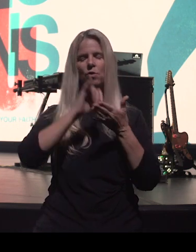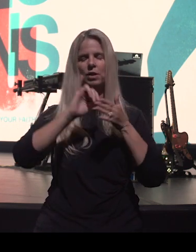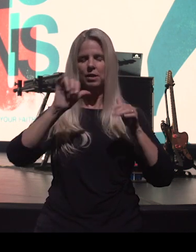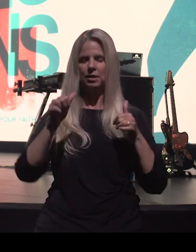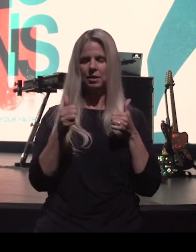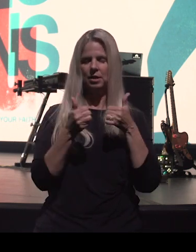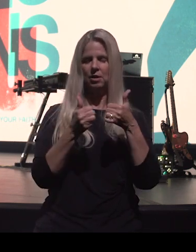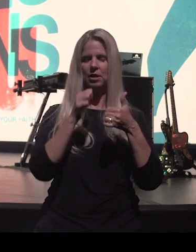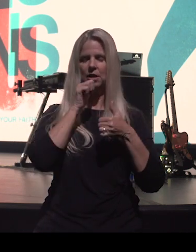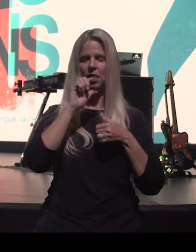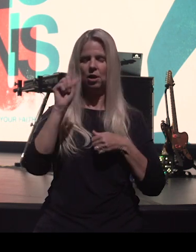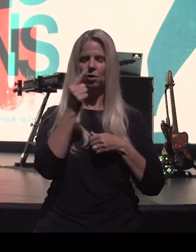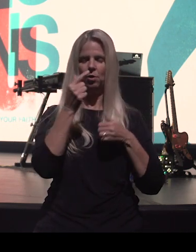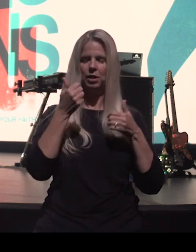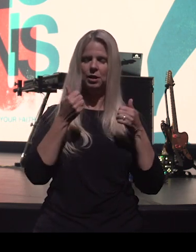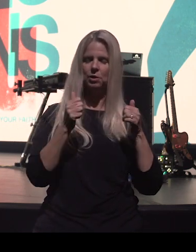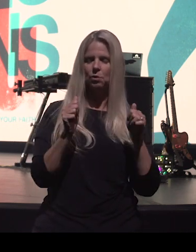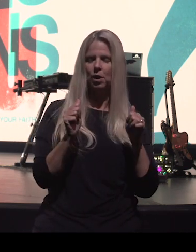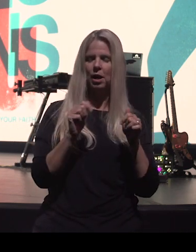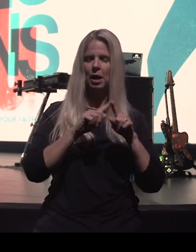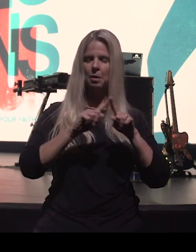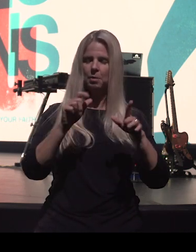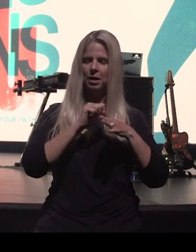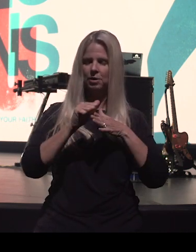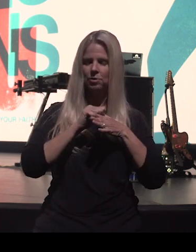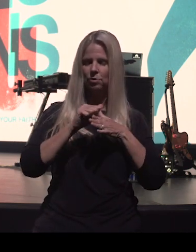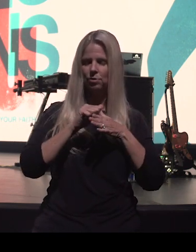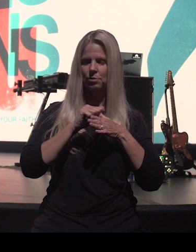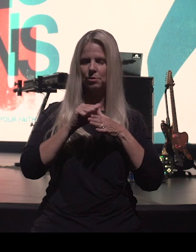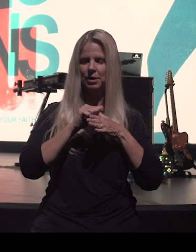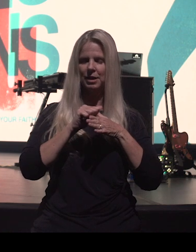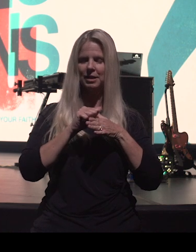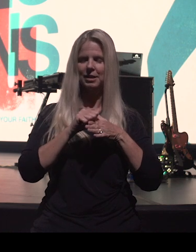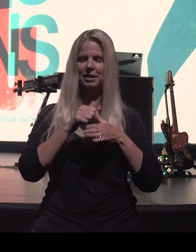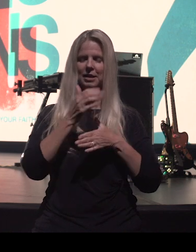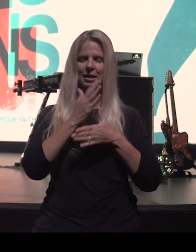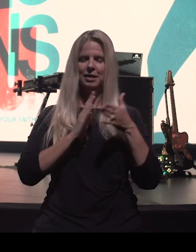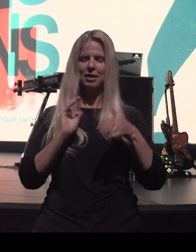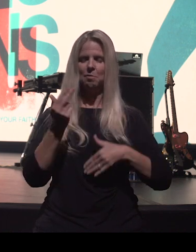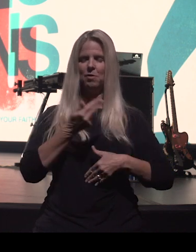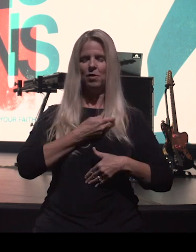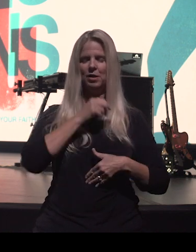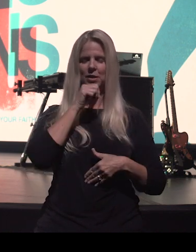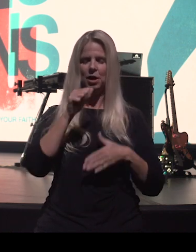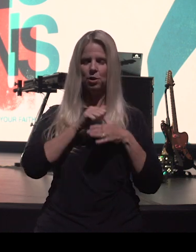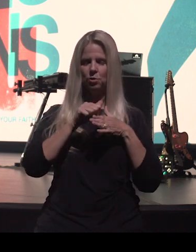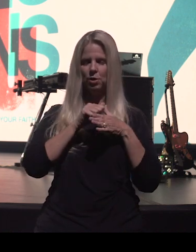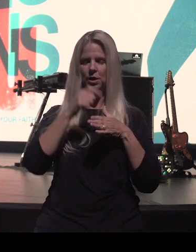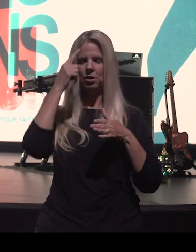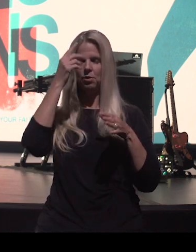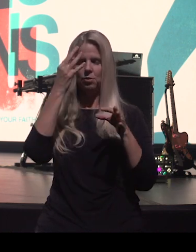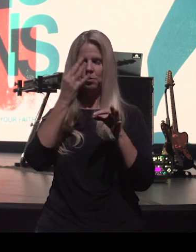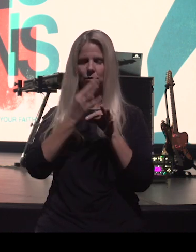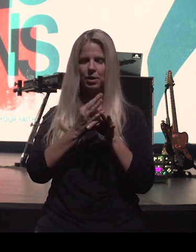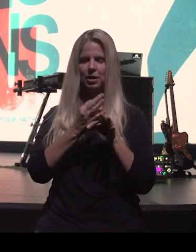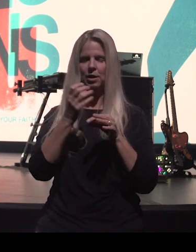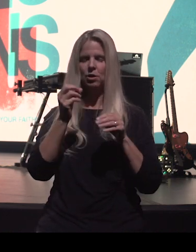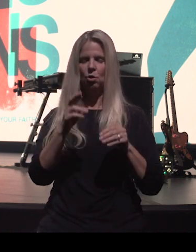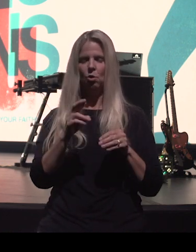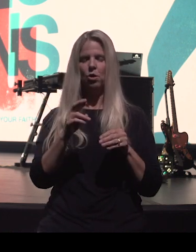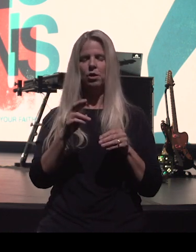try. We gotta get to training. And some of us, we just realize we've not been training in our faith, or we've been overtraining in an